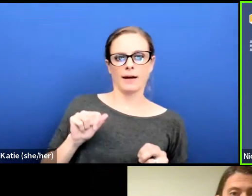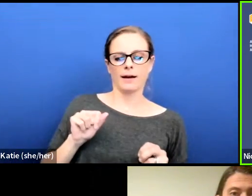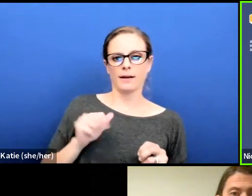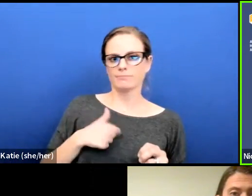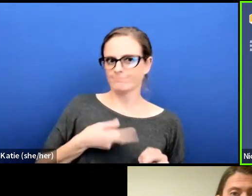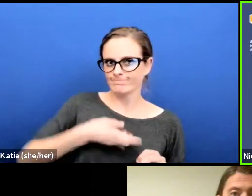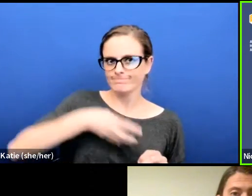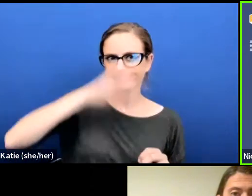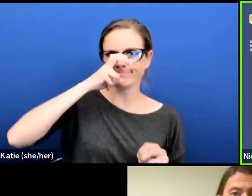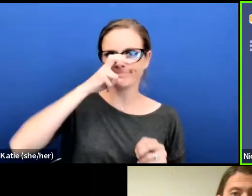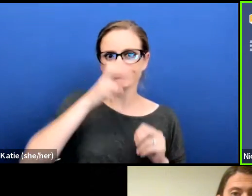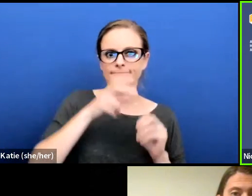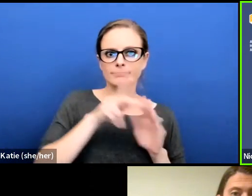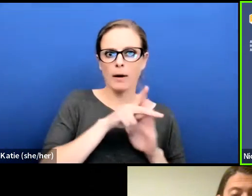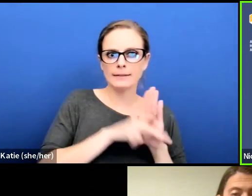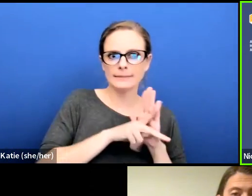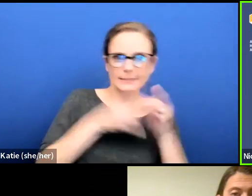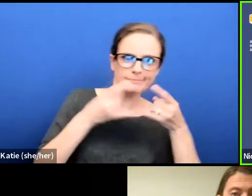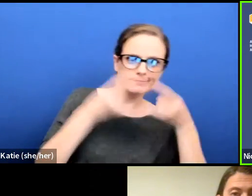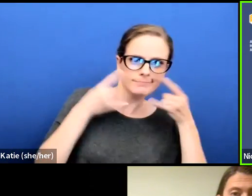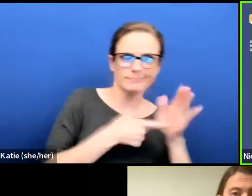policy right now. And